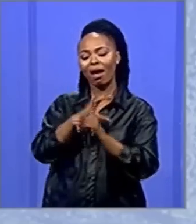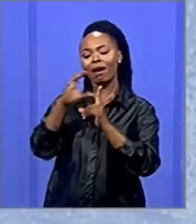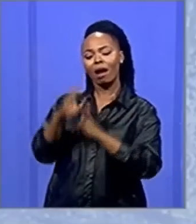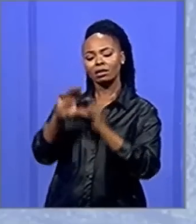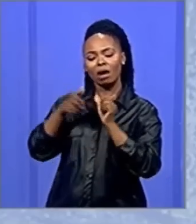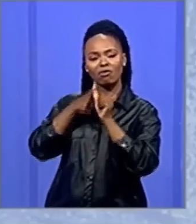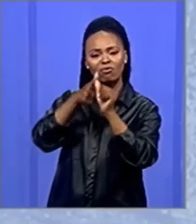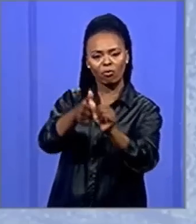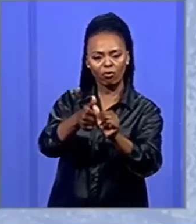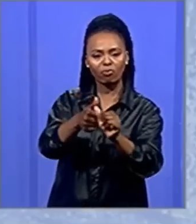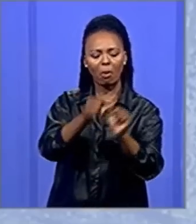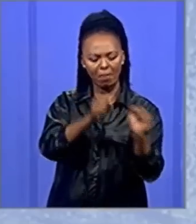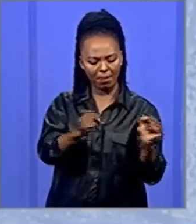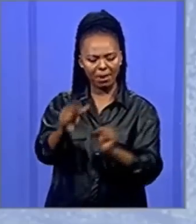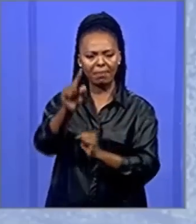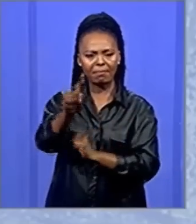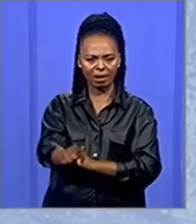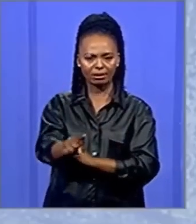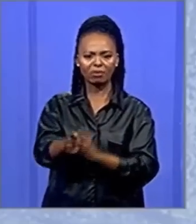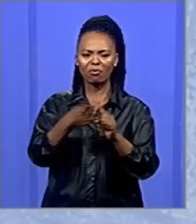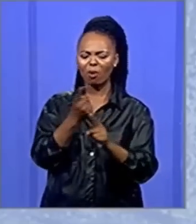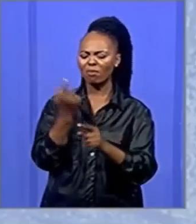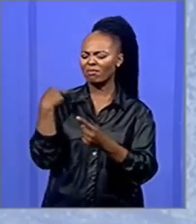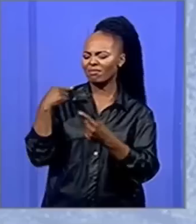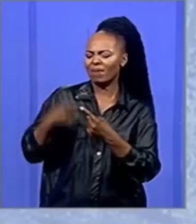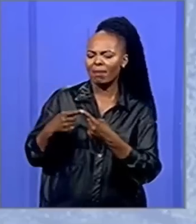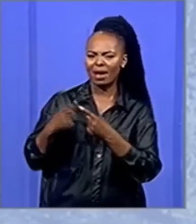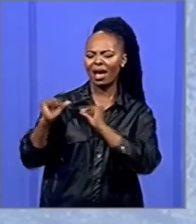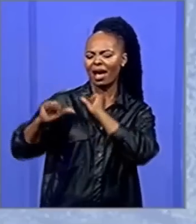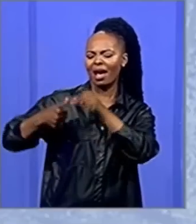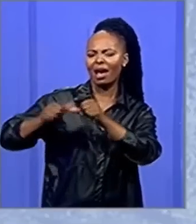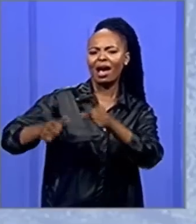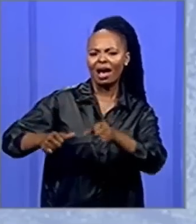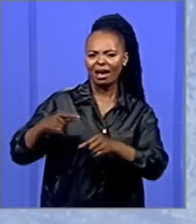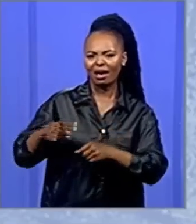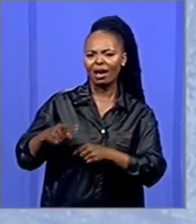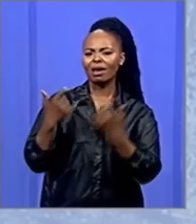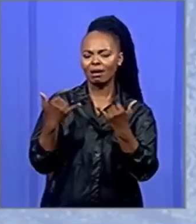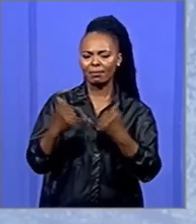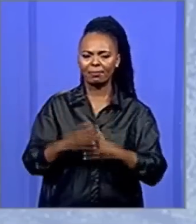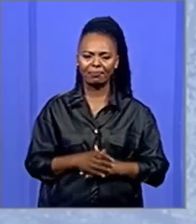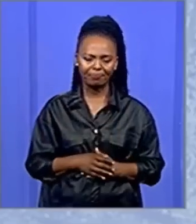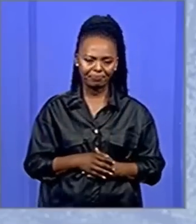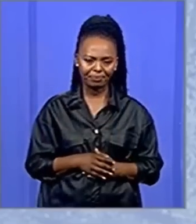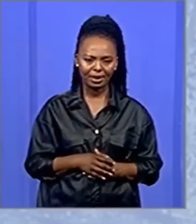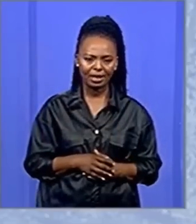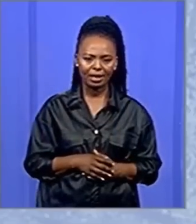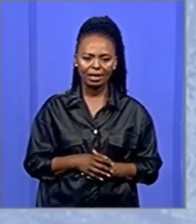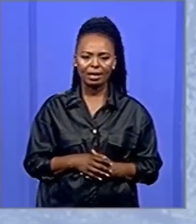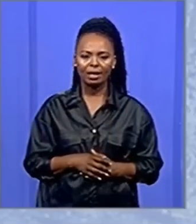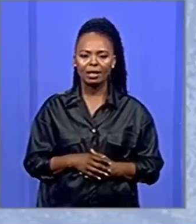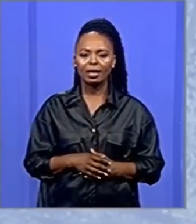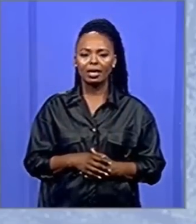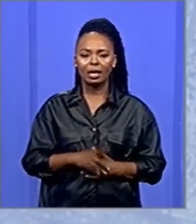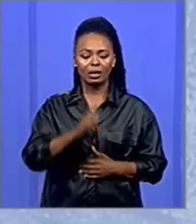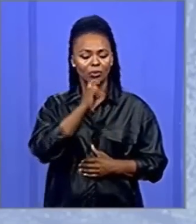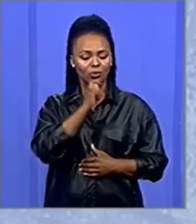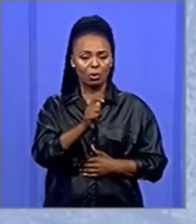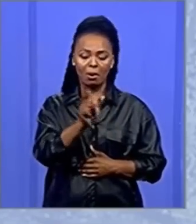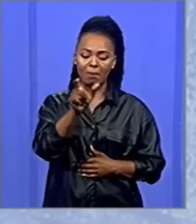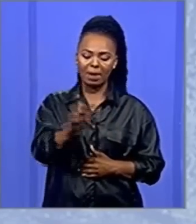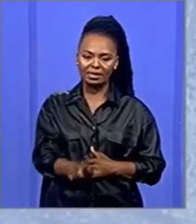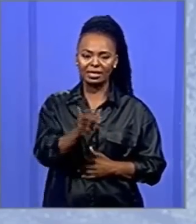kwa morago se re tswa boragolokokolo ba rena ba re rutileng kgang ya gore ga motho a tlhokafaletse